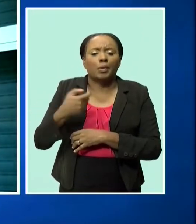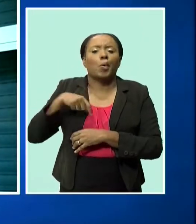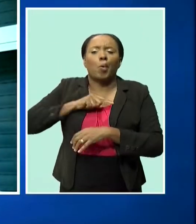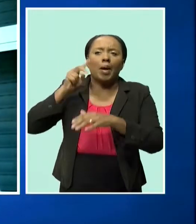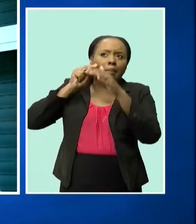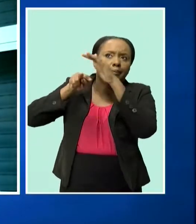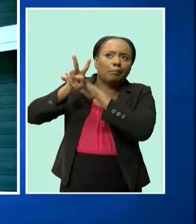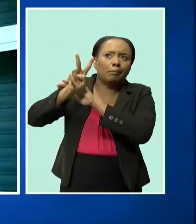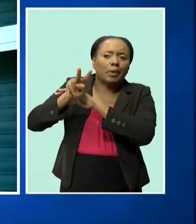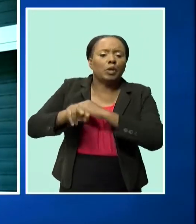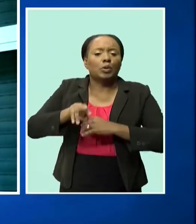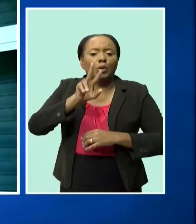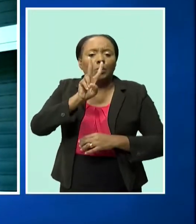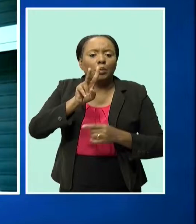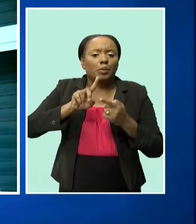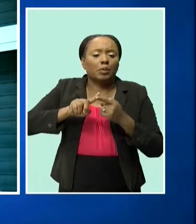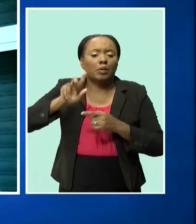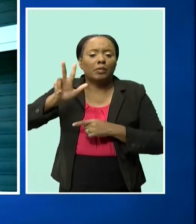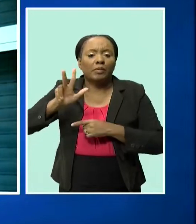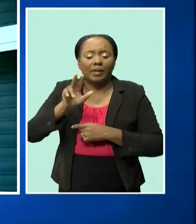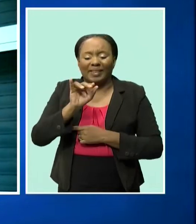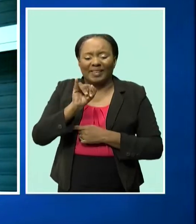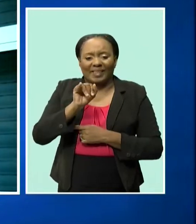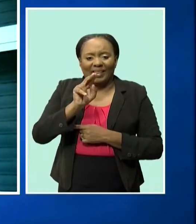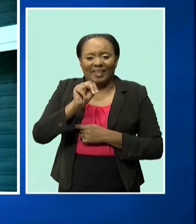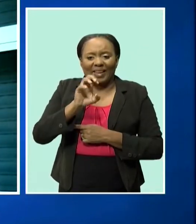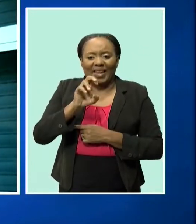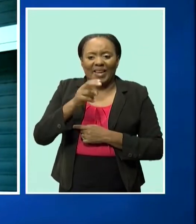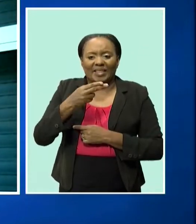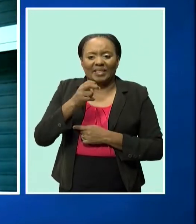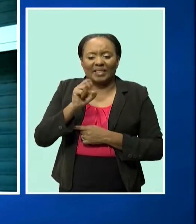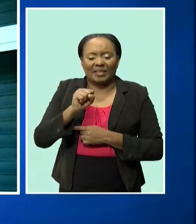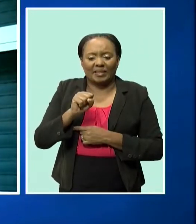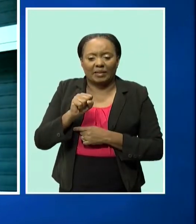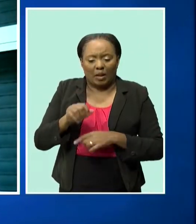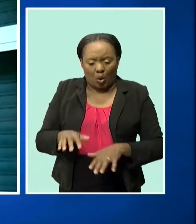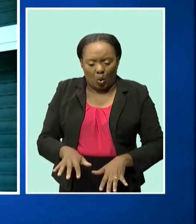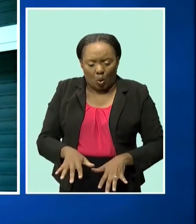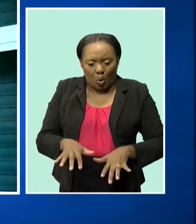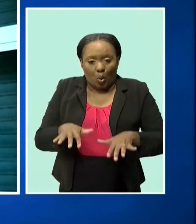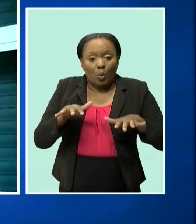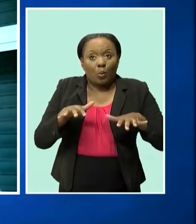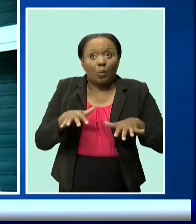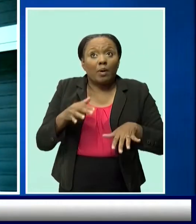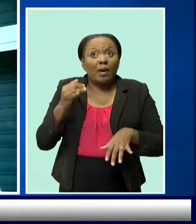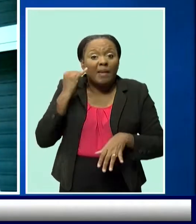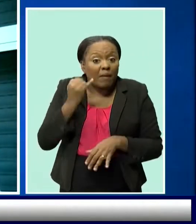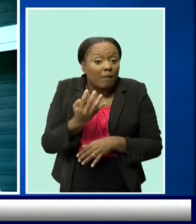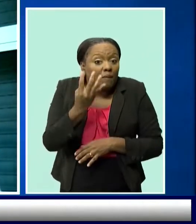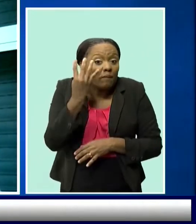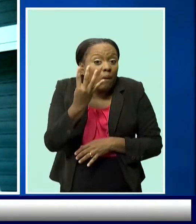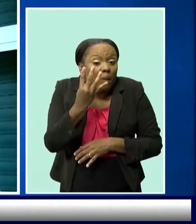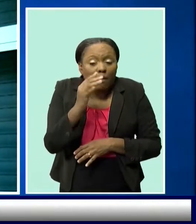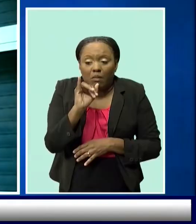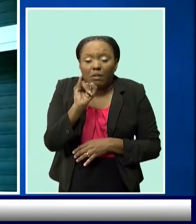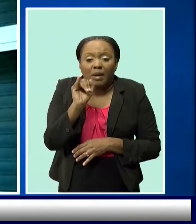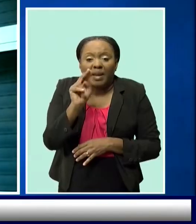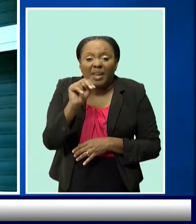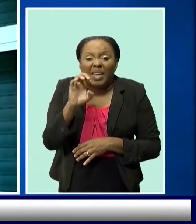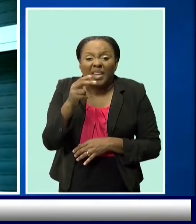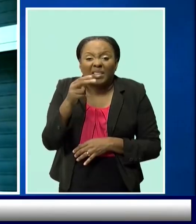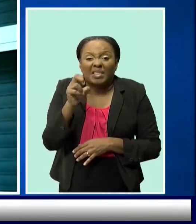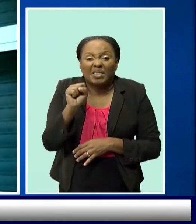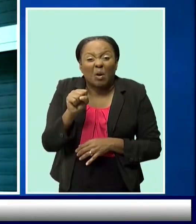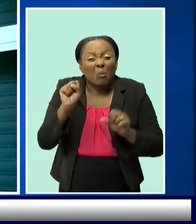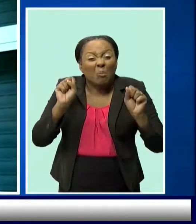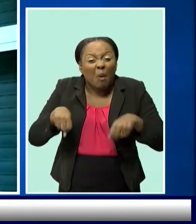inches of rainfall. Isolated amounts of 4 inches, meaning there's a possibility of 1 or 2 areas maybe getting 4 inches. But as it stands,